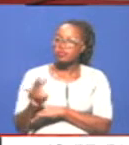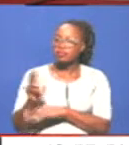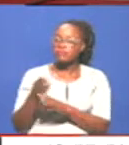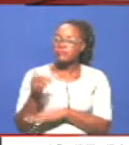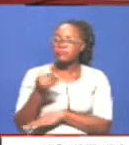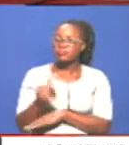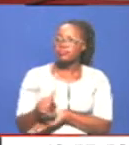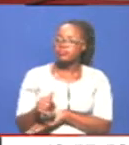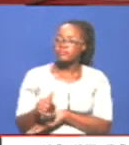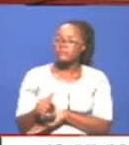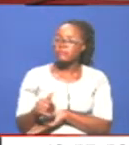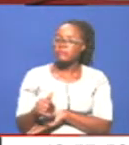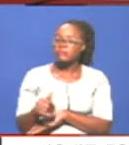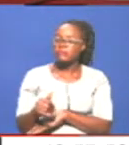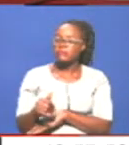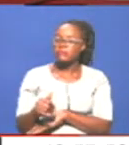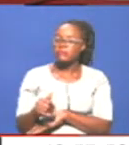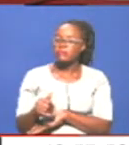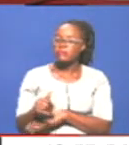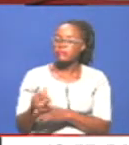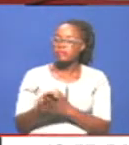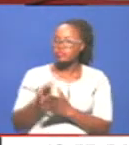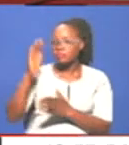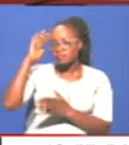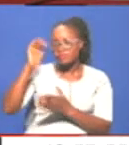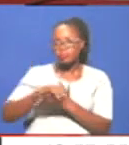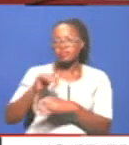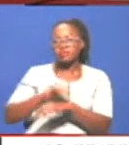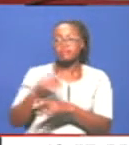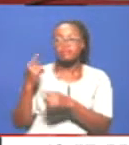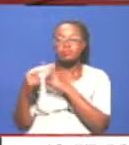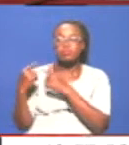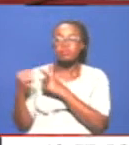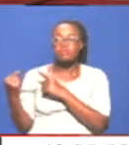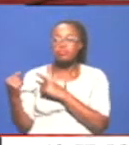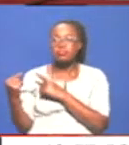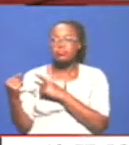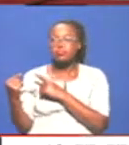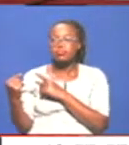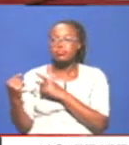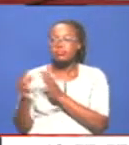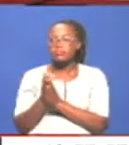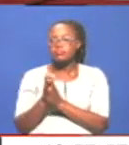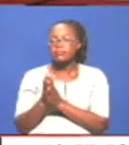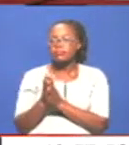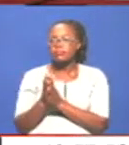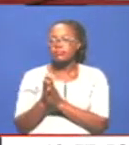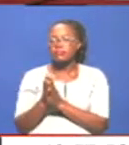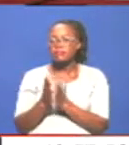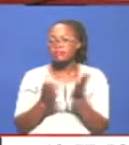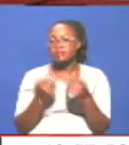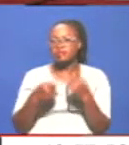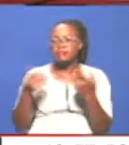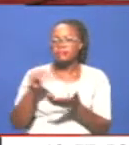to, but I believe it was a good experience, and I'm looking forward to doing it again